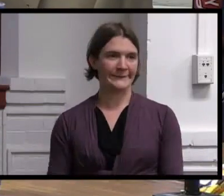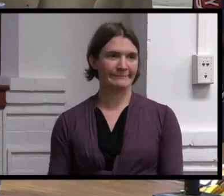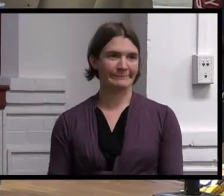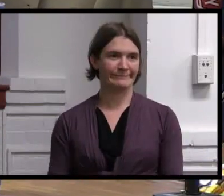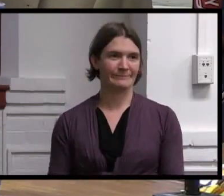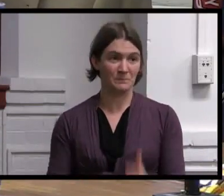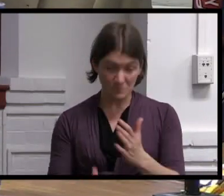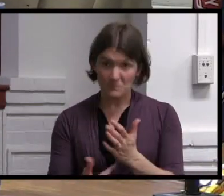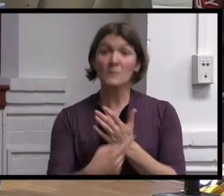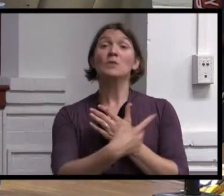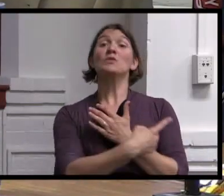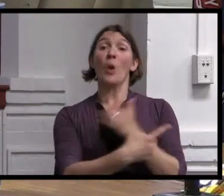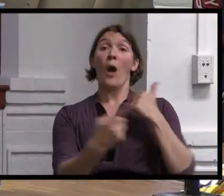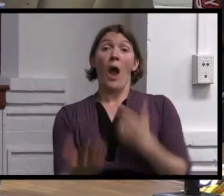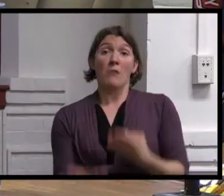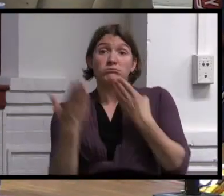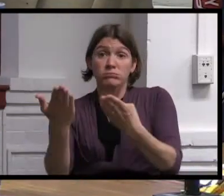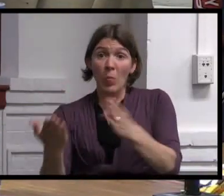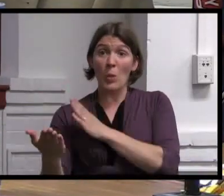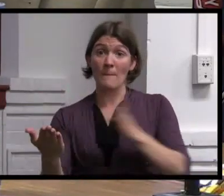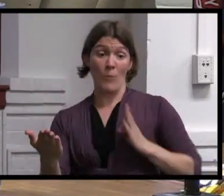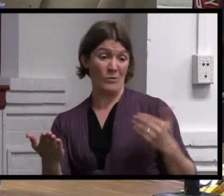presented some additional information to the board.